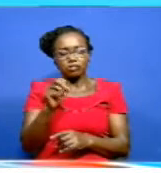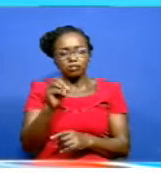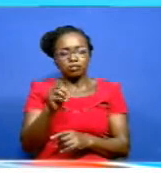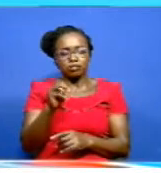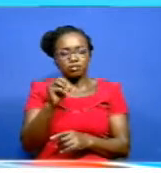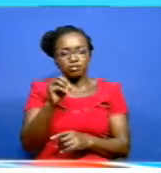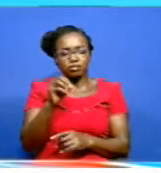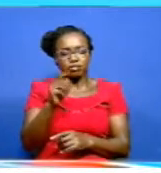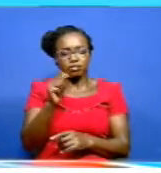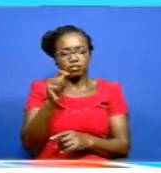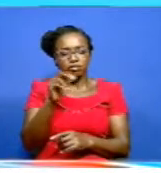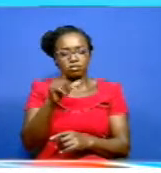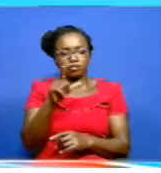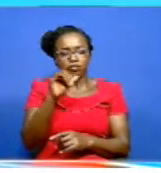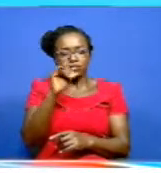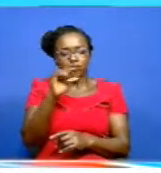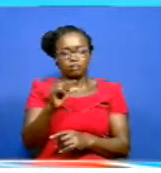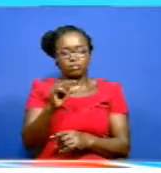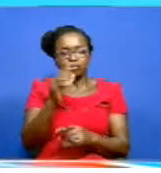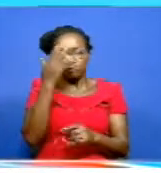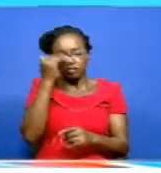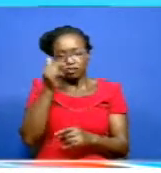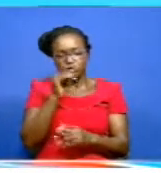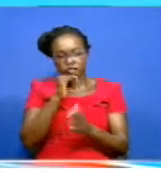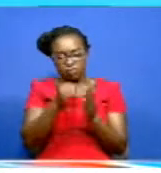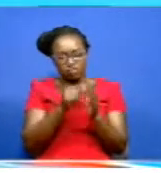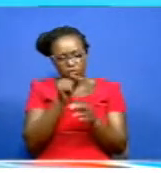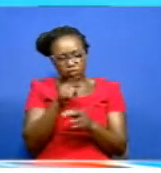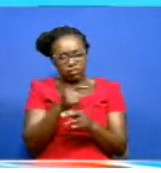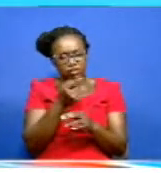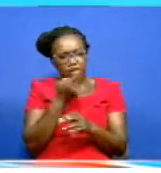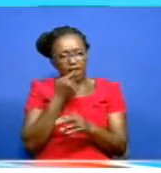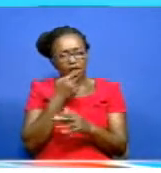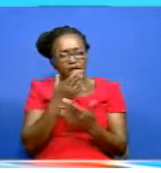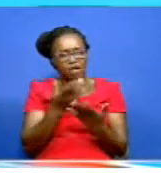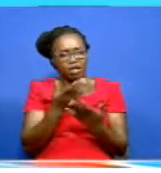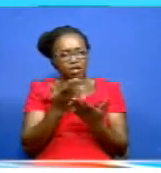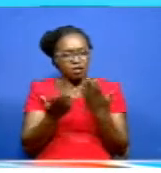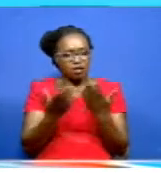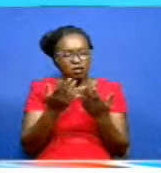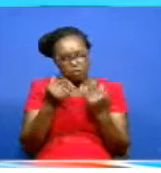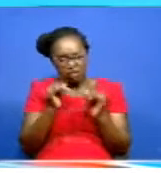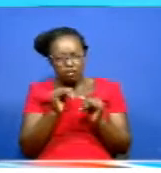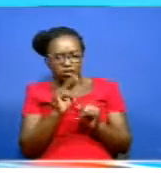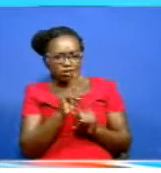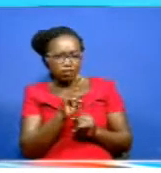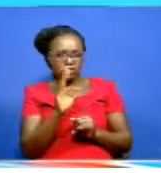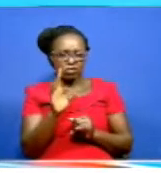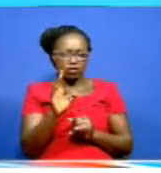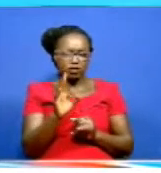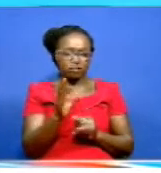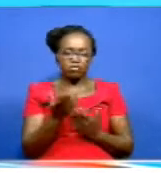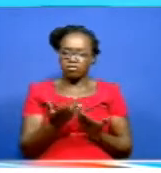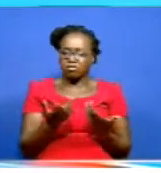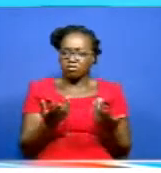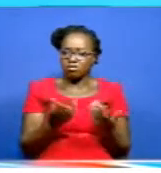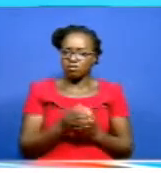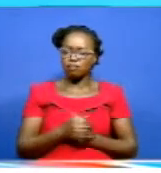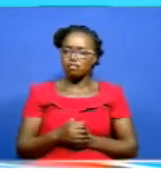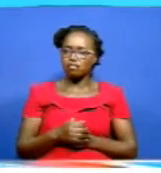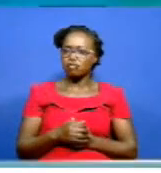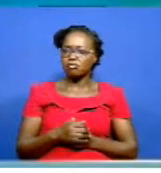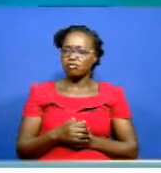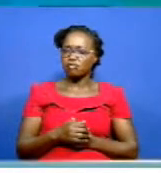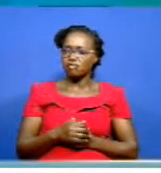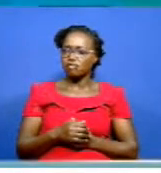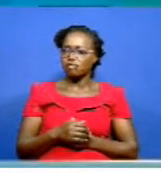course. Why just AstraZeneca? Perhaps in Kenya we could have tried like 2 or 3. Yes. A variety? So for the